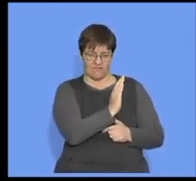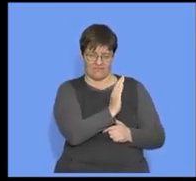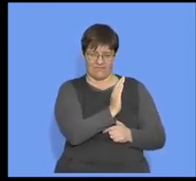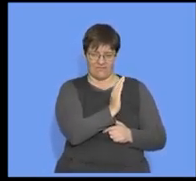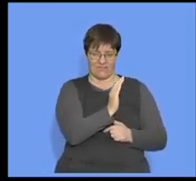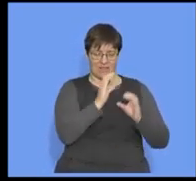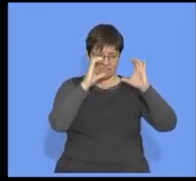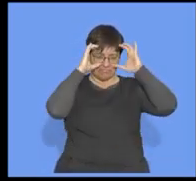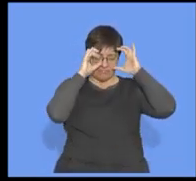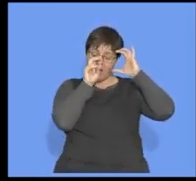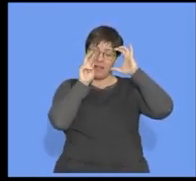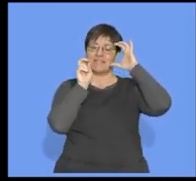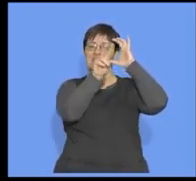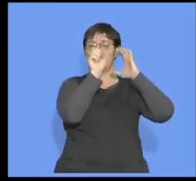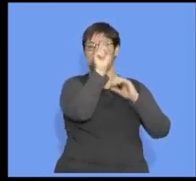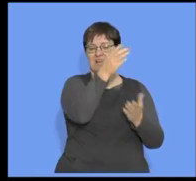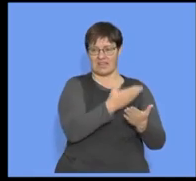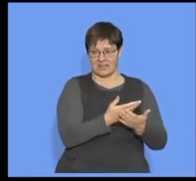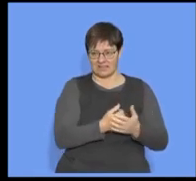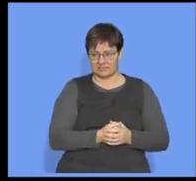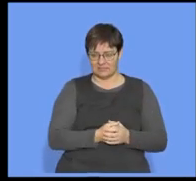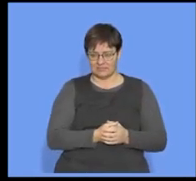use the concave lens.